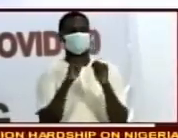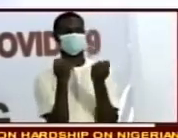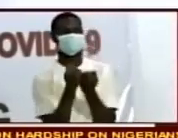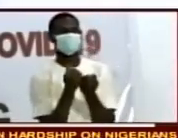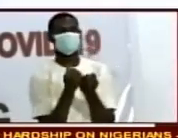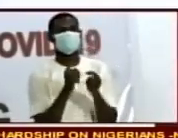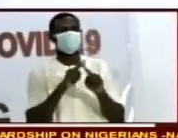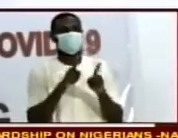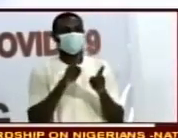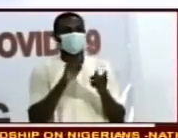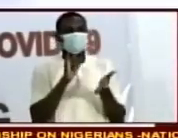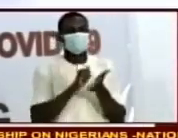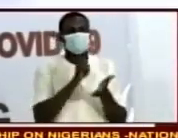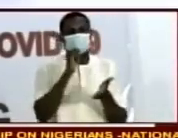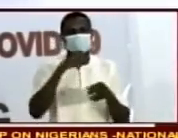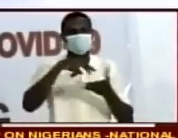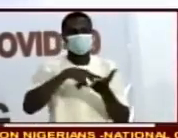get accredited.